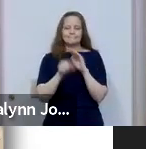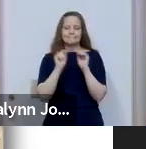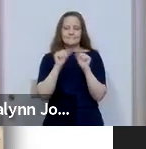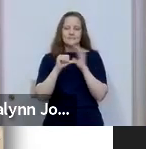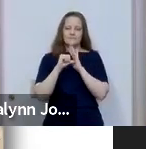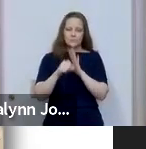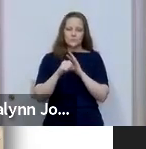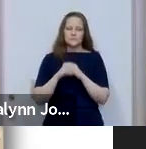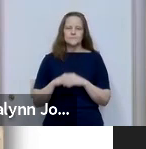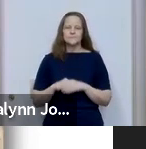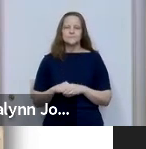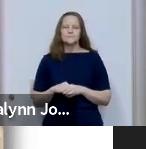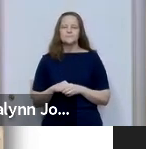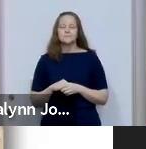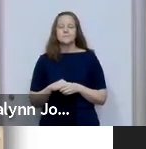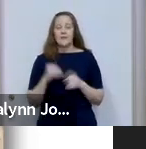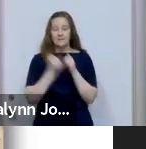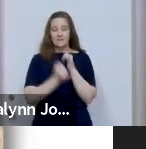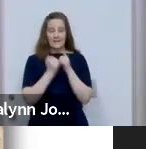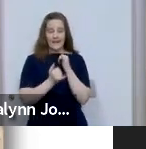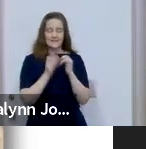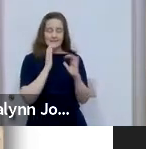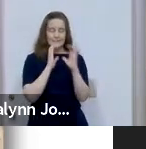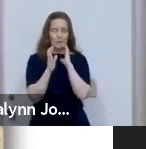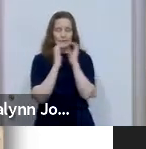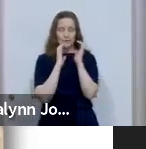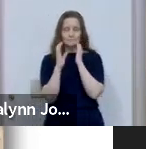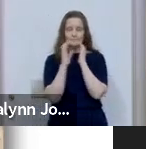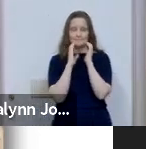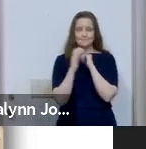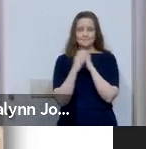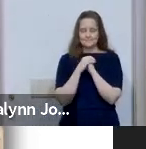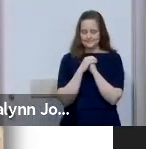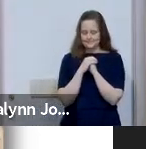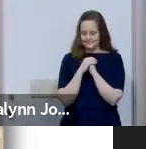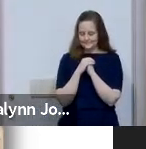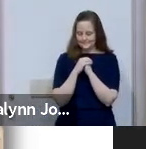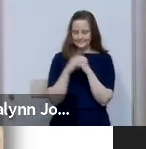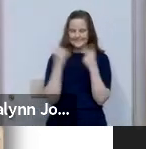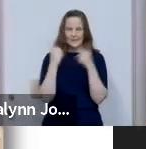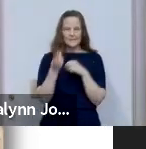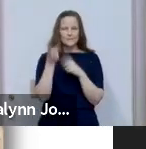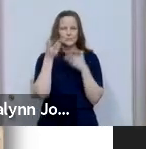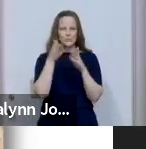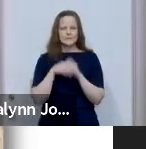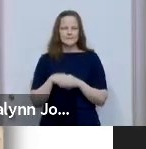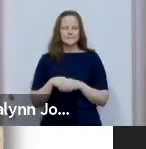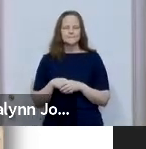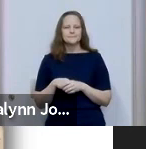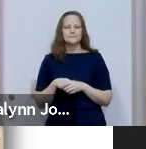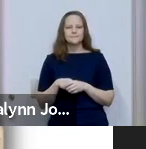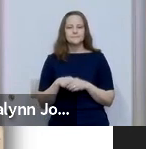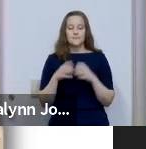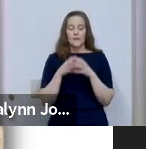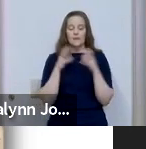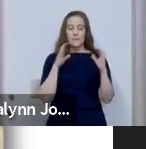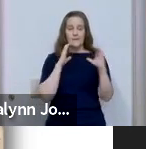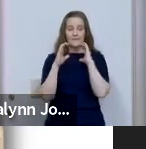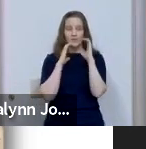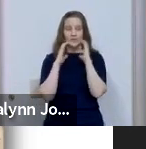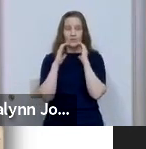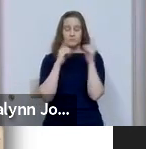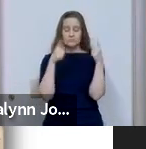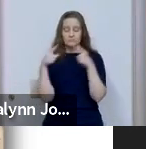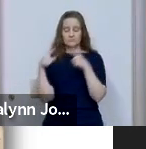stomp. Finally, I'll mention communications, and this occurs in two ways. One, the amount of communication that's been going